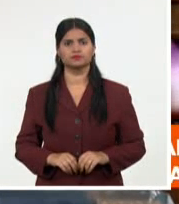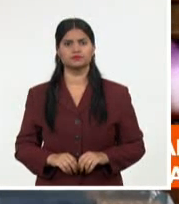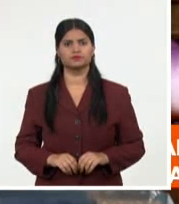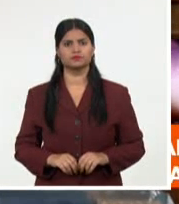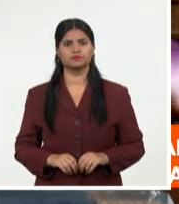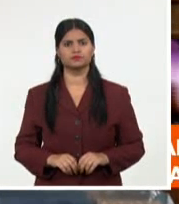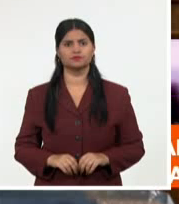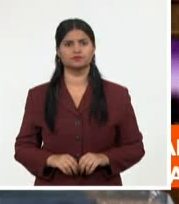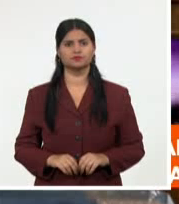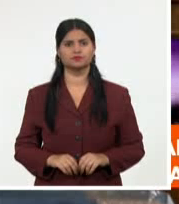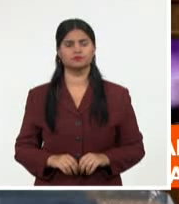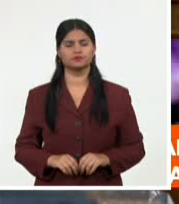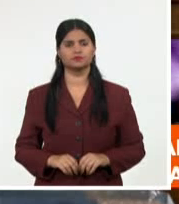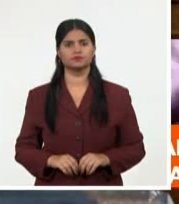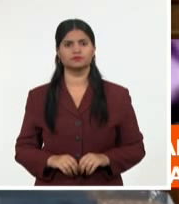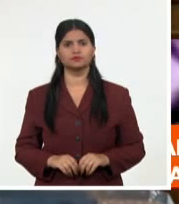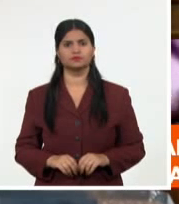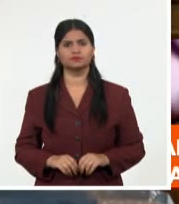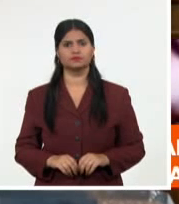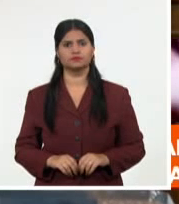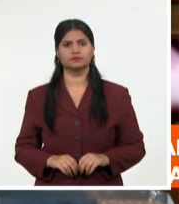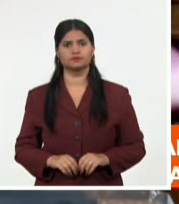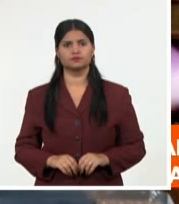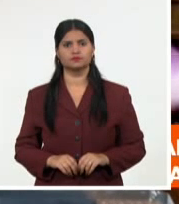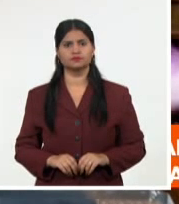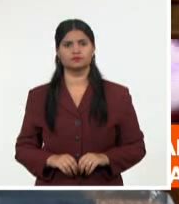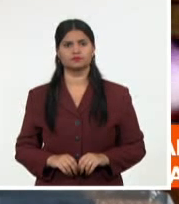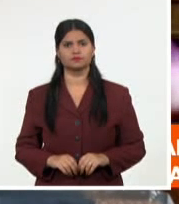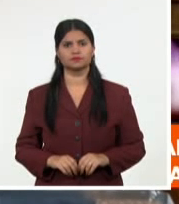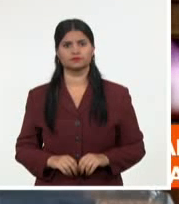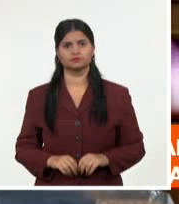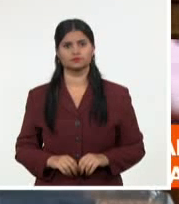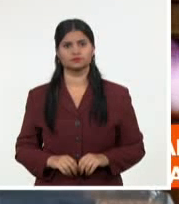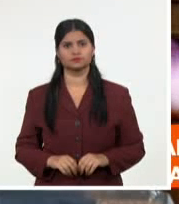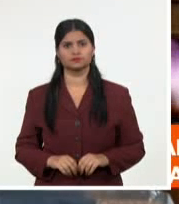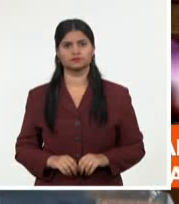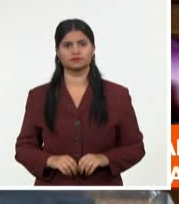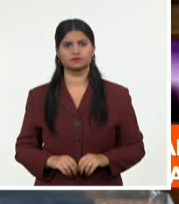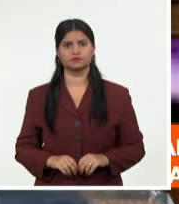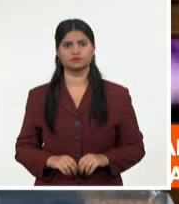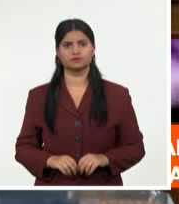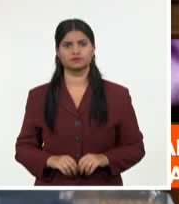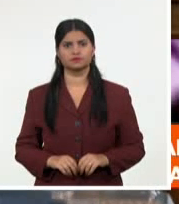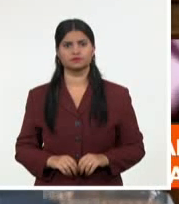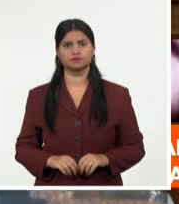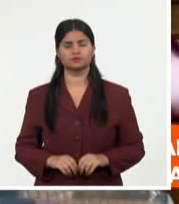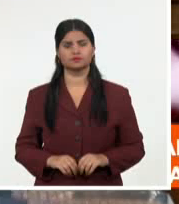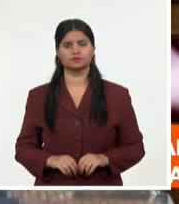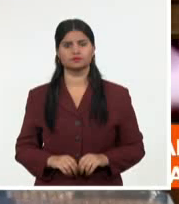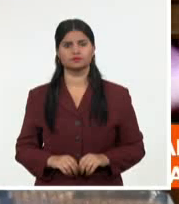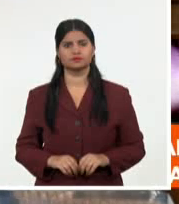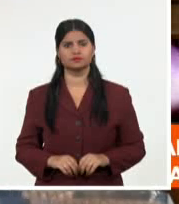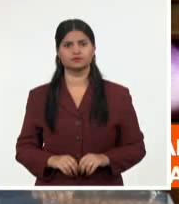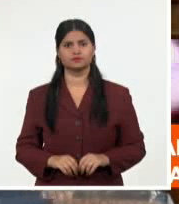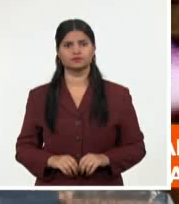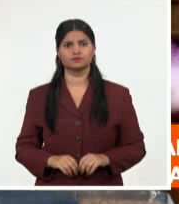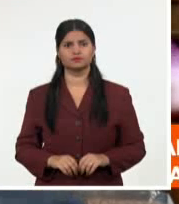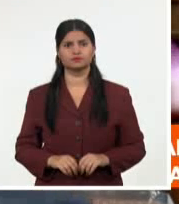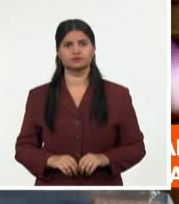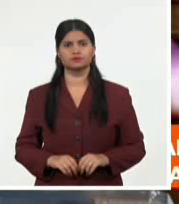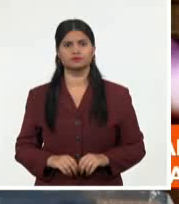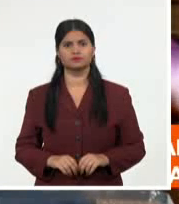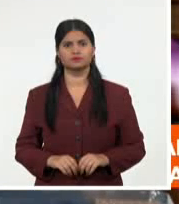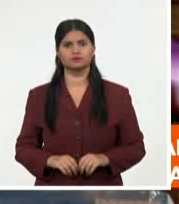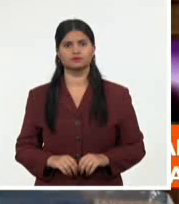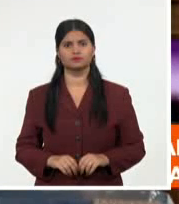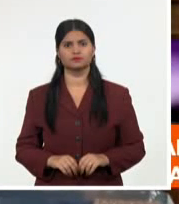the serious effects of climate change that are impacting heavily on the development and well-being